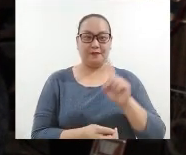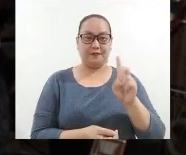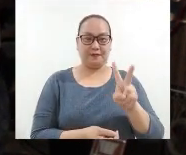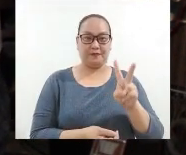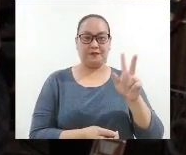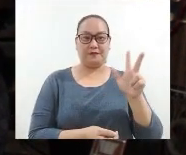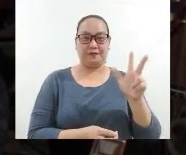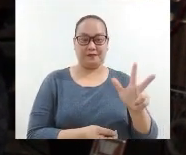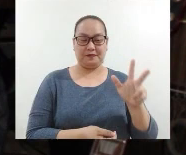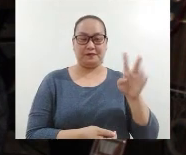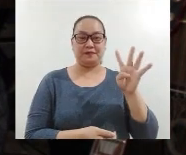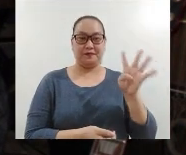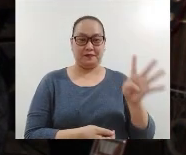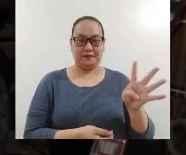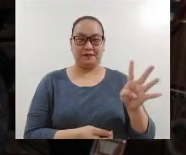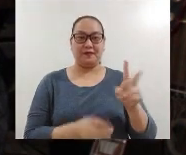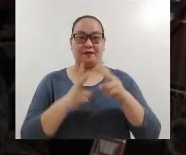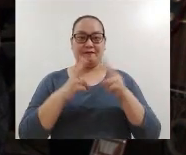Very